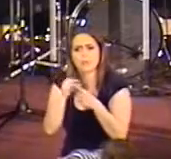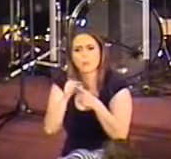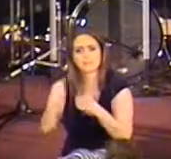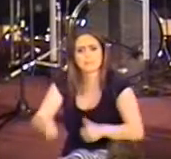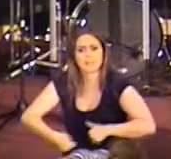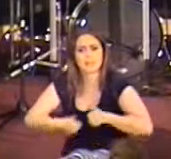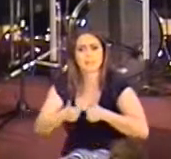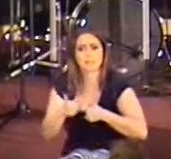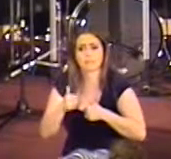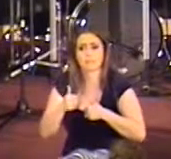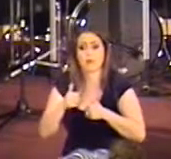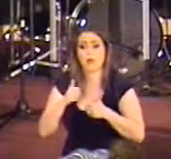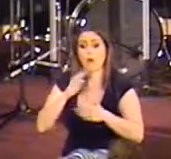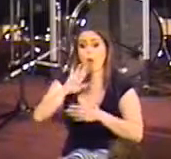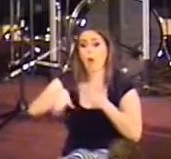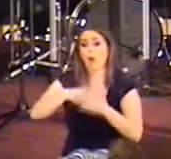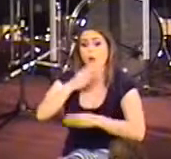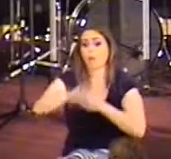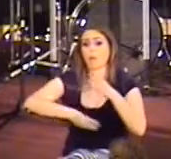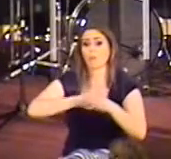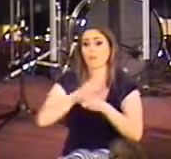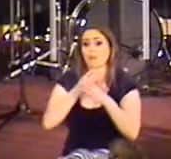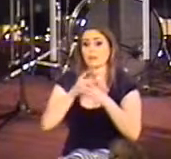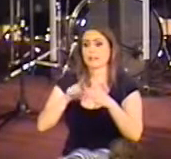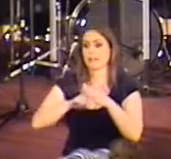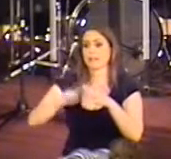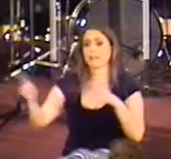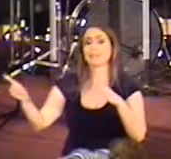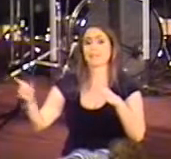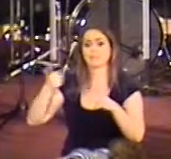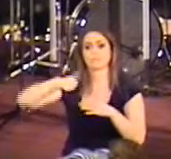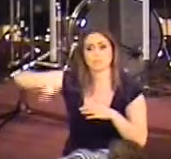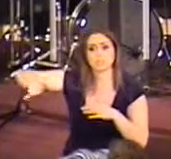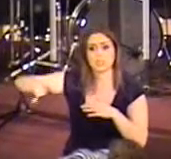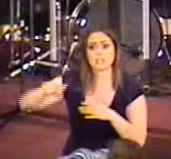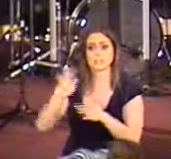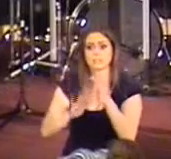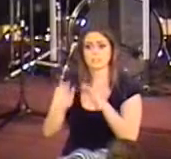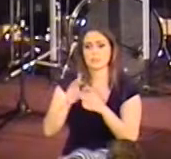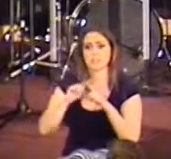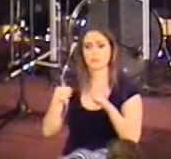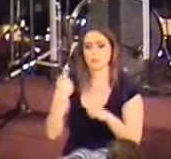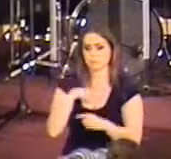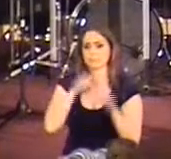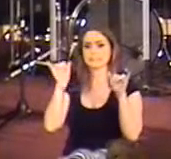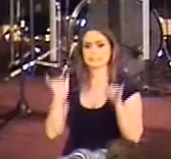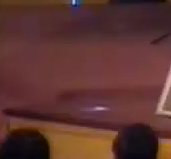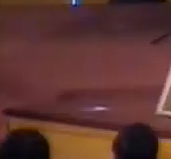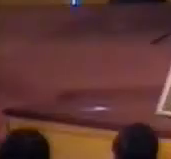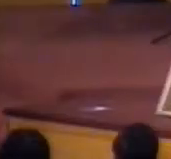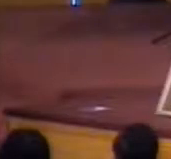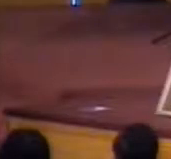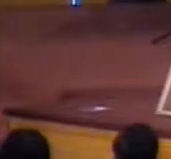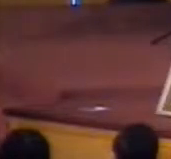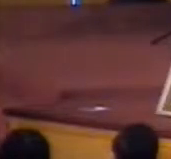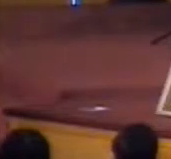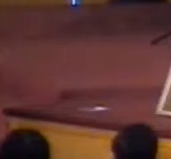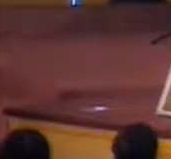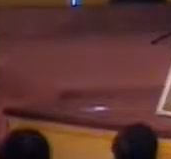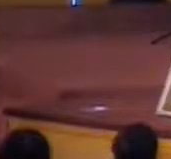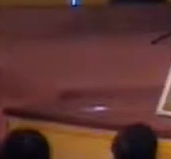world can leave and reject Jesus. We're staying right here. We've found the nearness of God. We're staying right